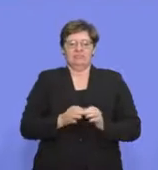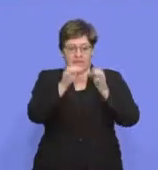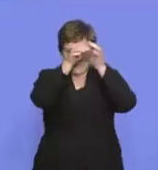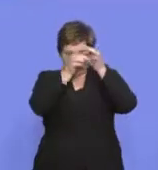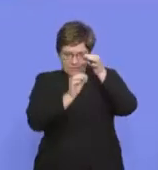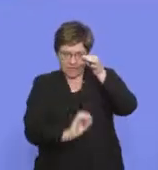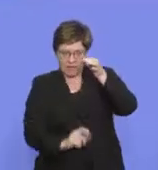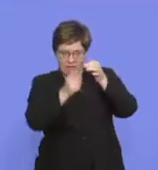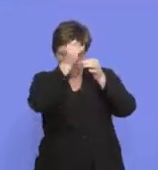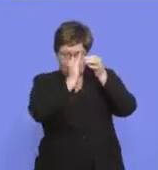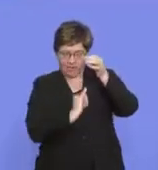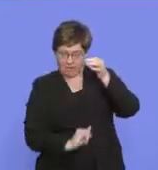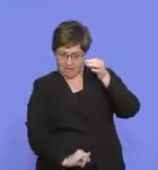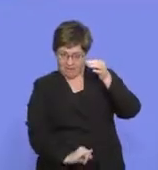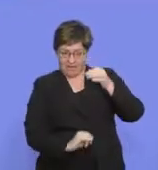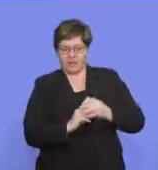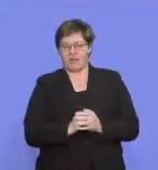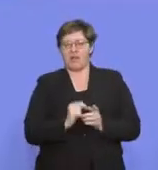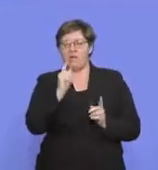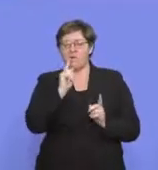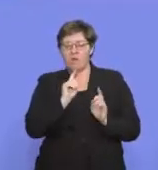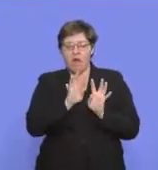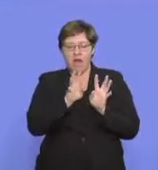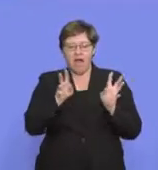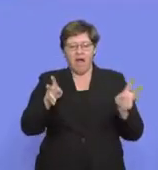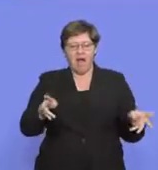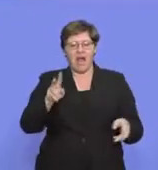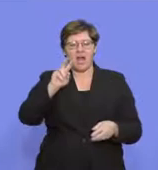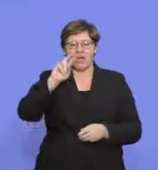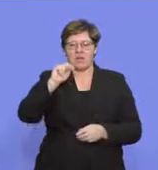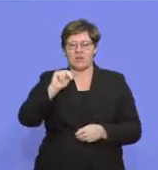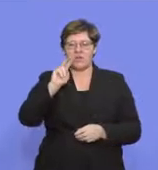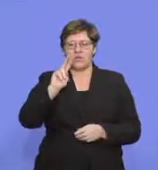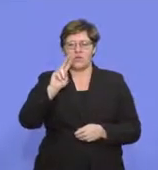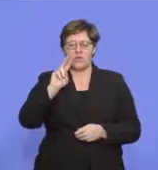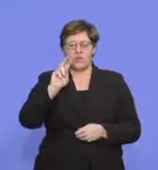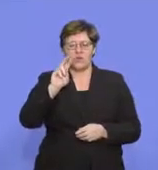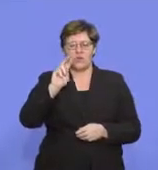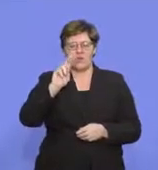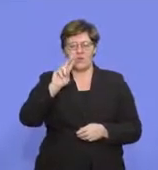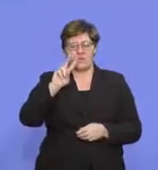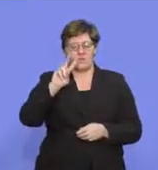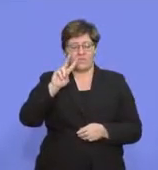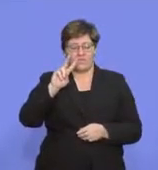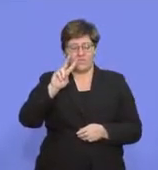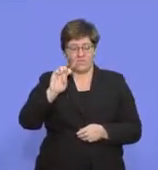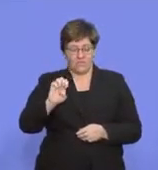cord, and look at all these nerve fibers here into the arms and into the